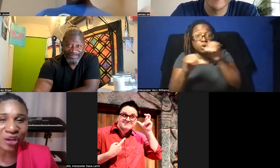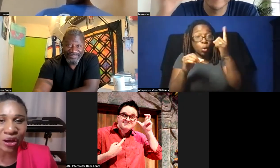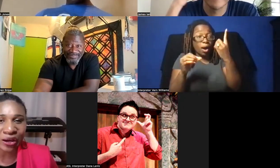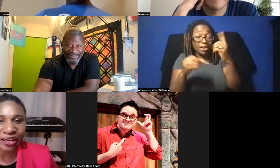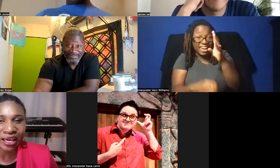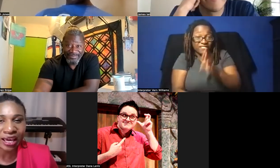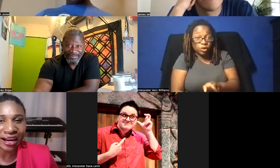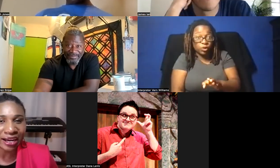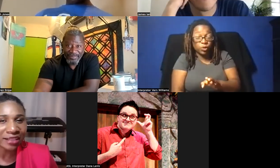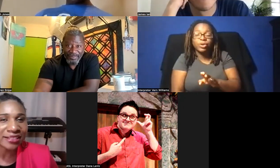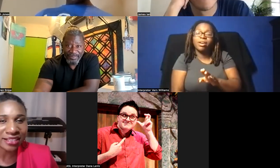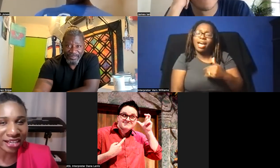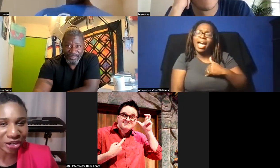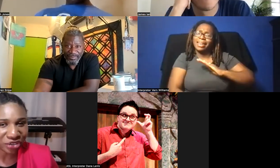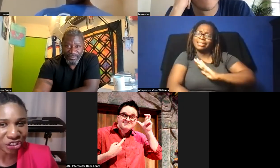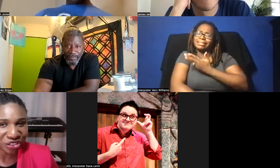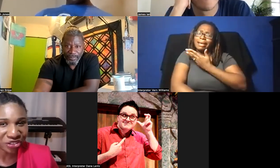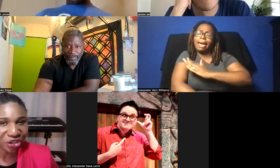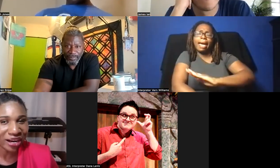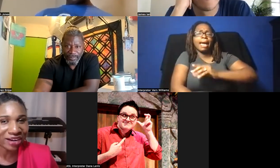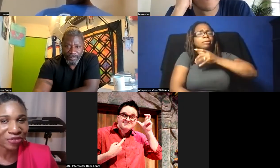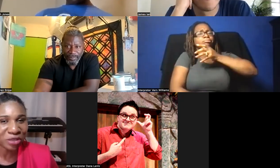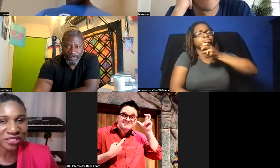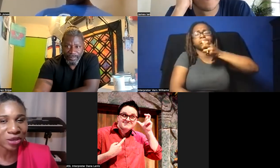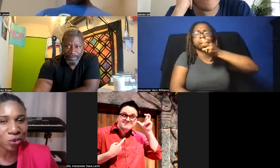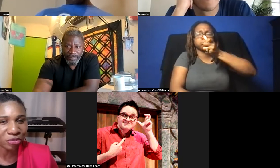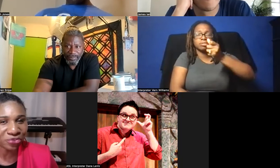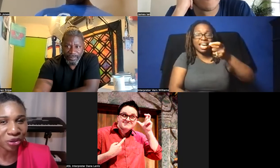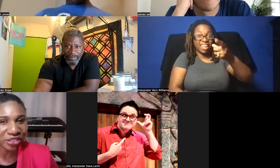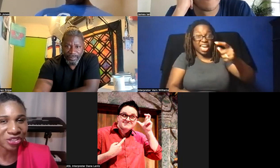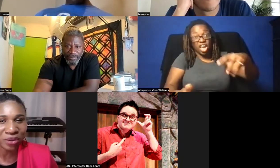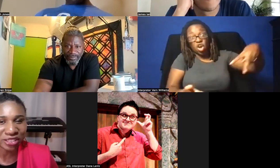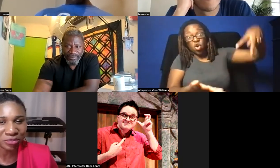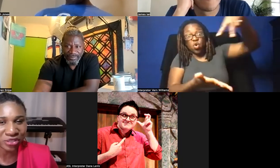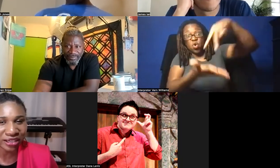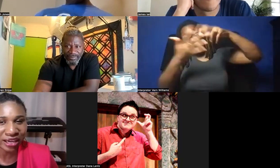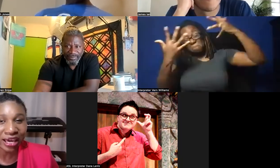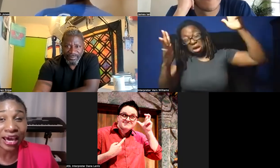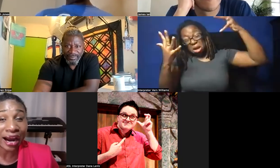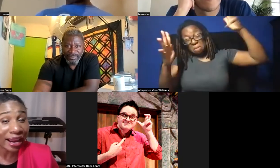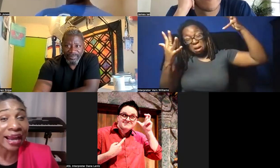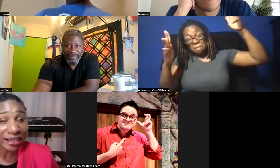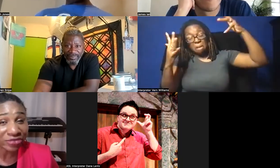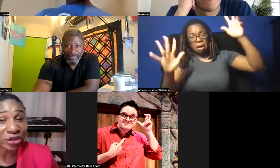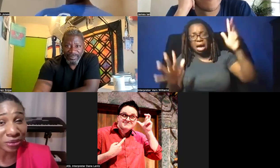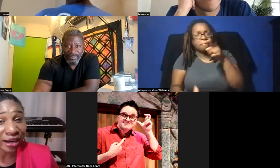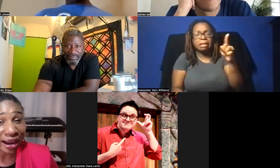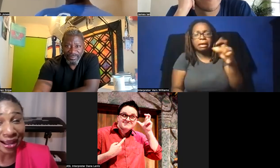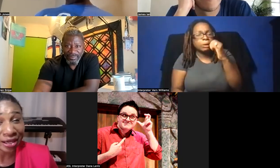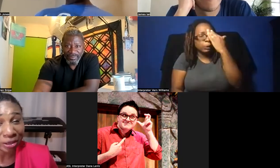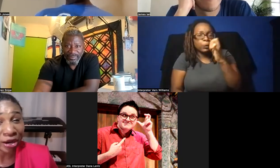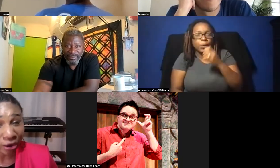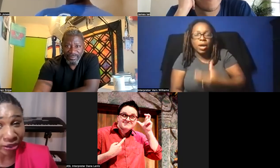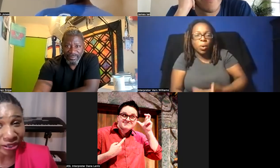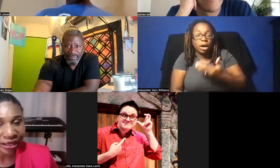this song and I got this standing ovation. No one had ever heard me say a word before. They just knew I did music. And I hadn't even known that I had